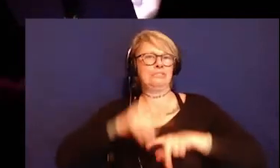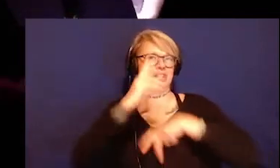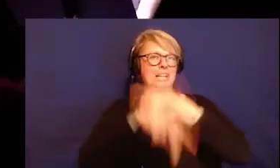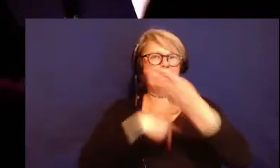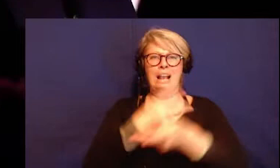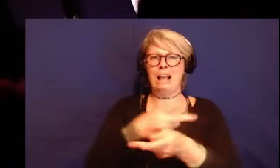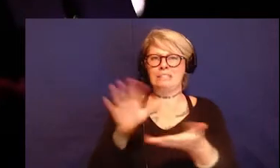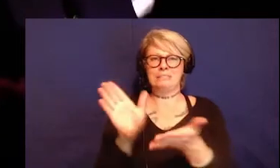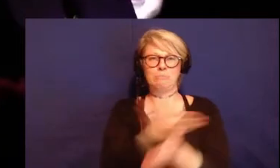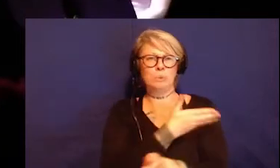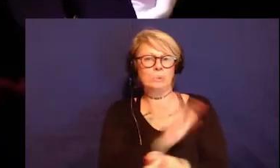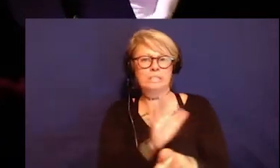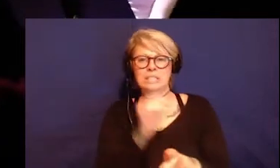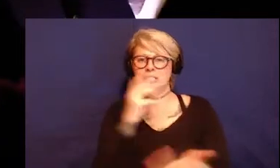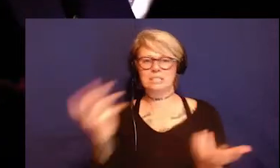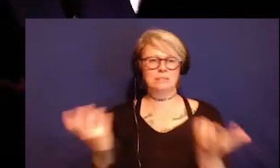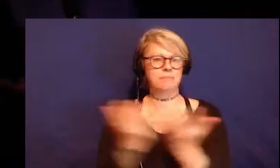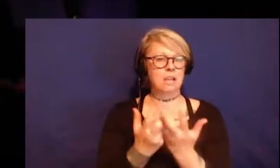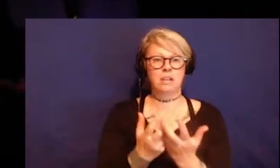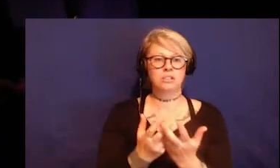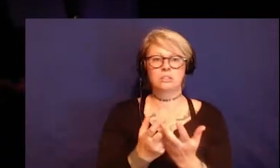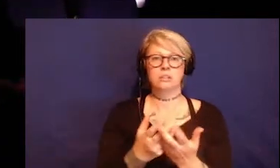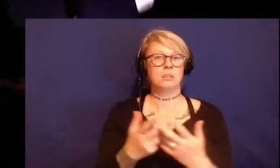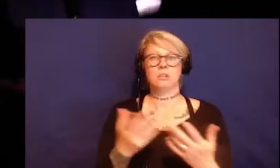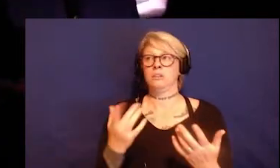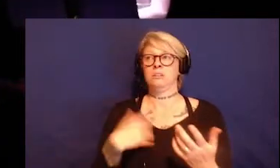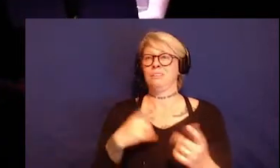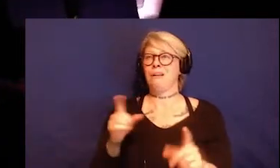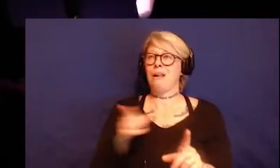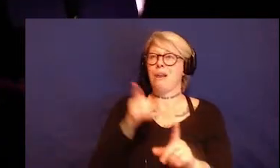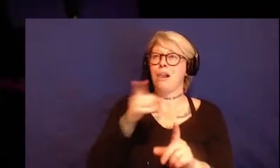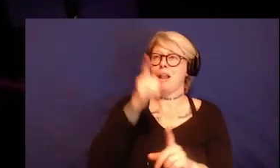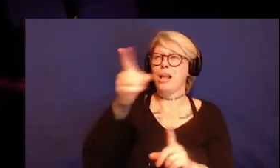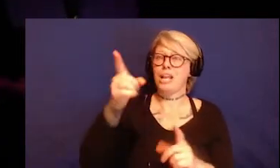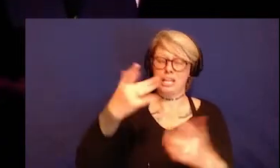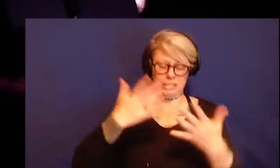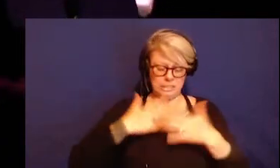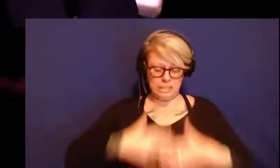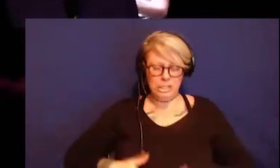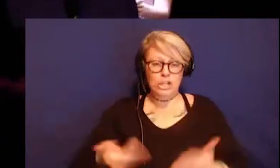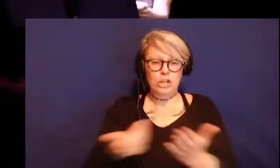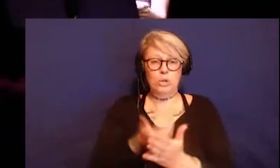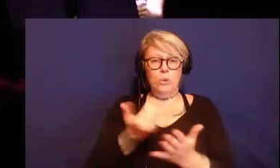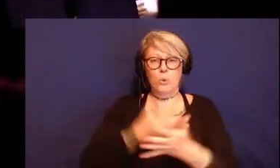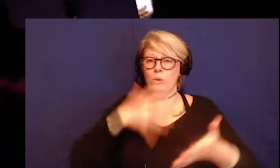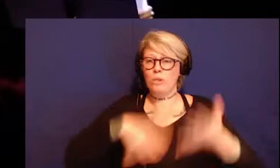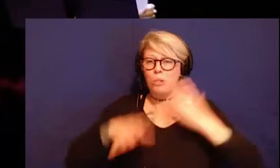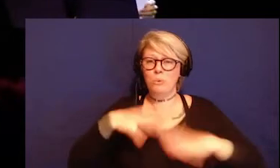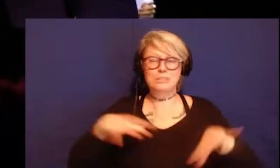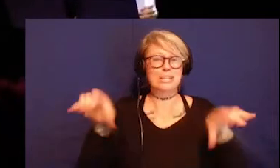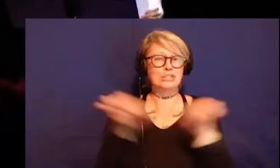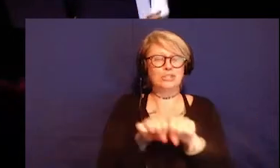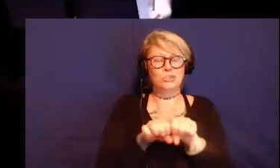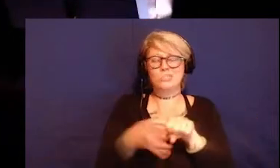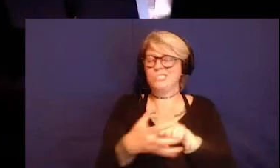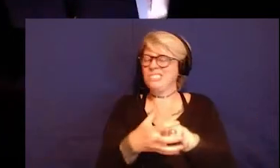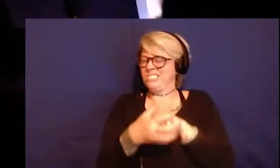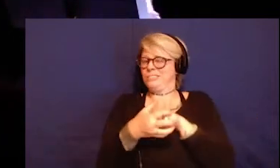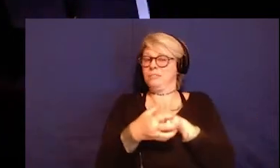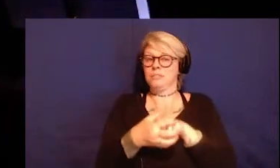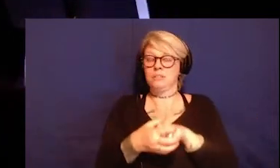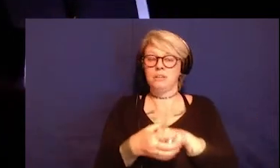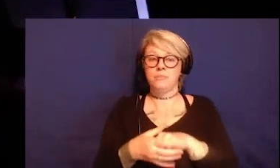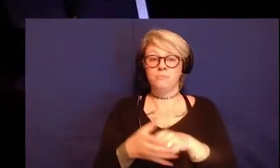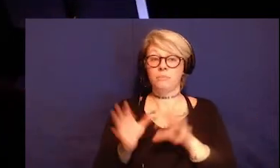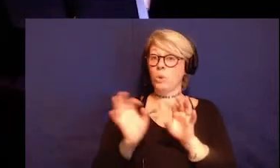without matching, traveling across the city in new tight clothes and new tight shoes. It's only worth it for a new